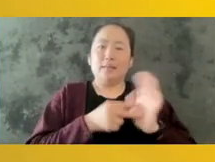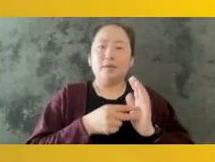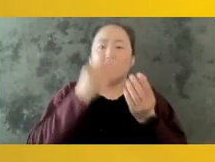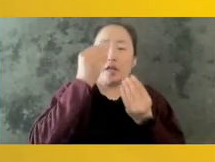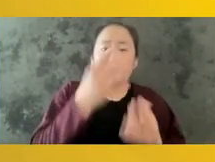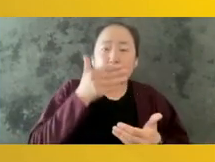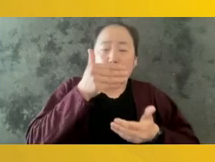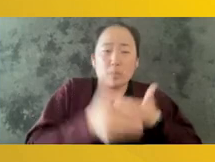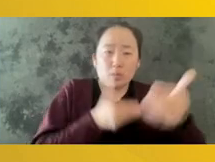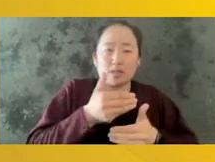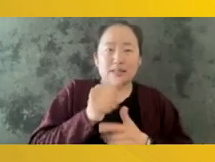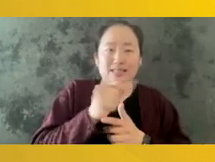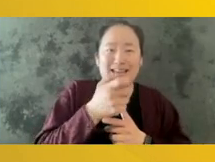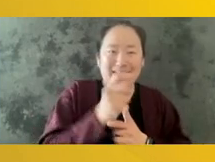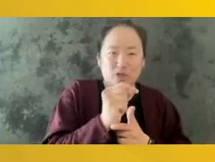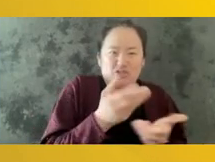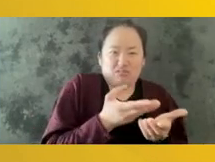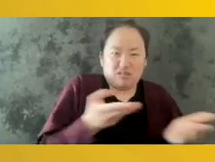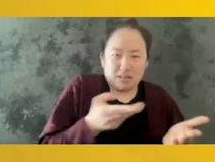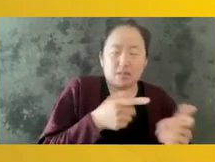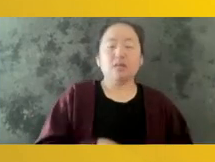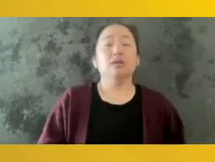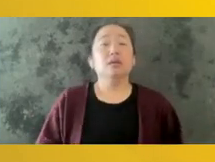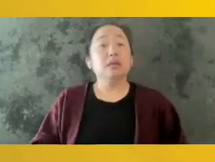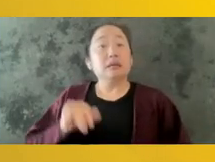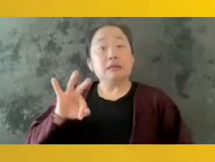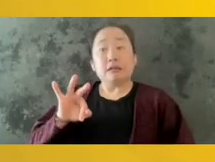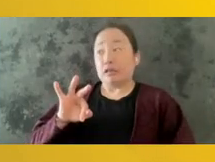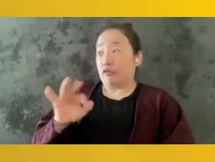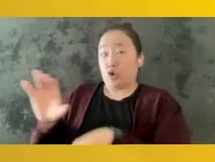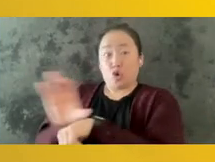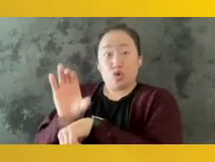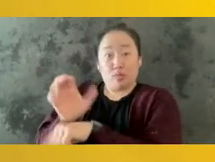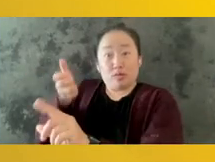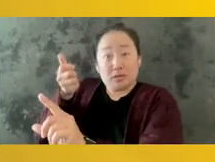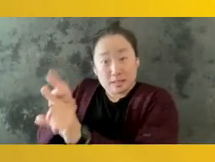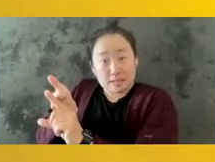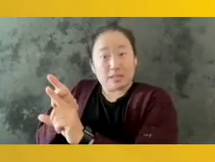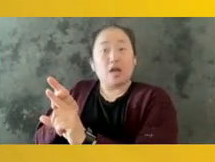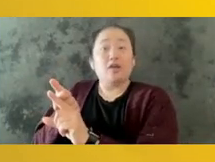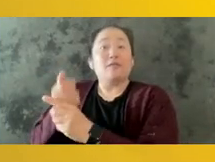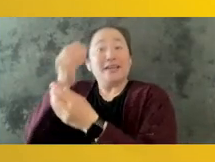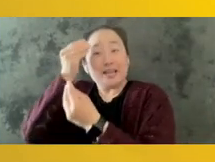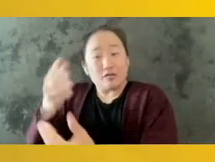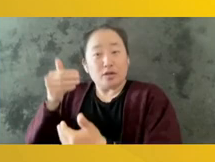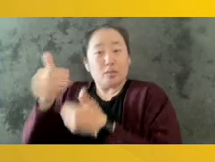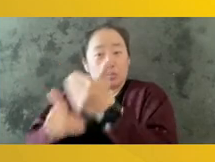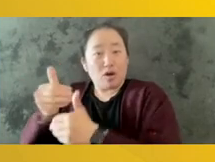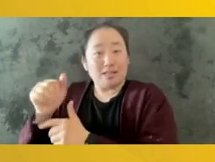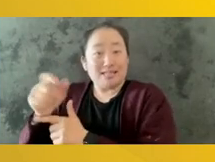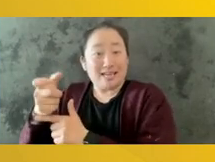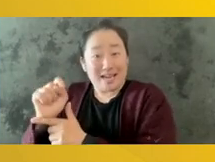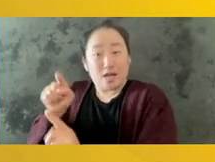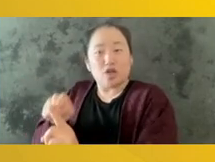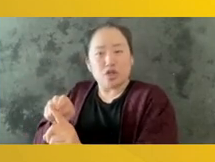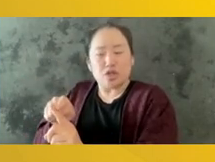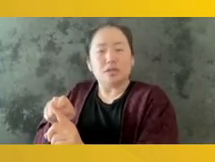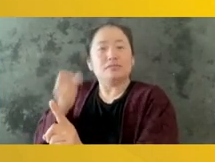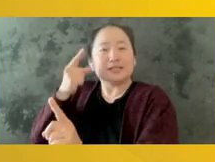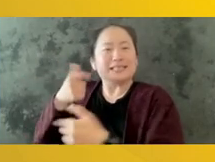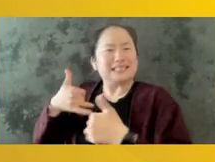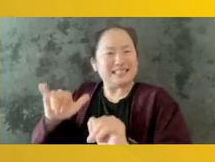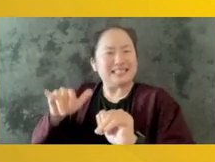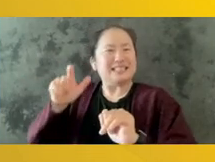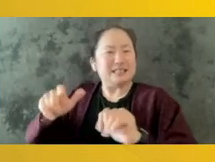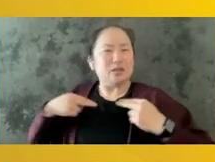solved by a computer, a human needs to program the computer to be that information processing agent. So one thing you'll notice